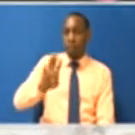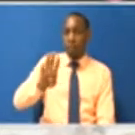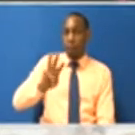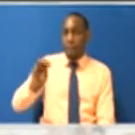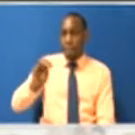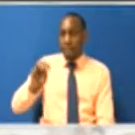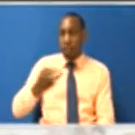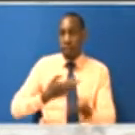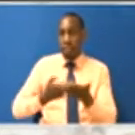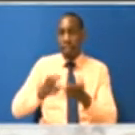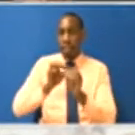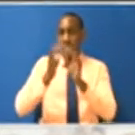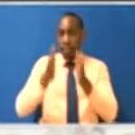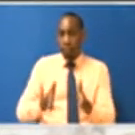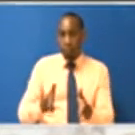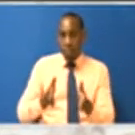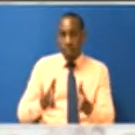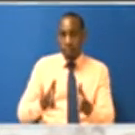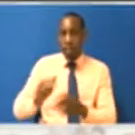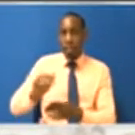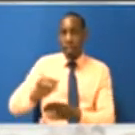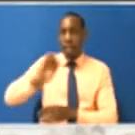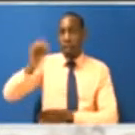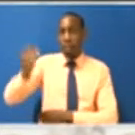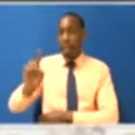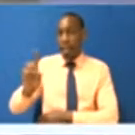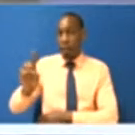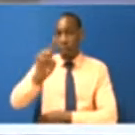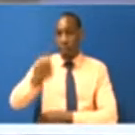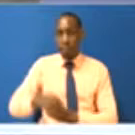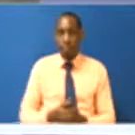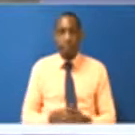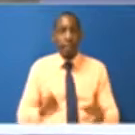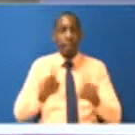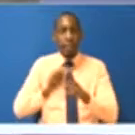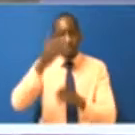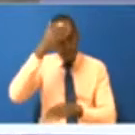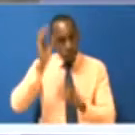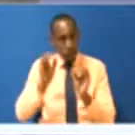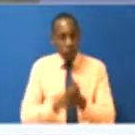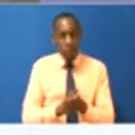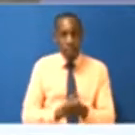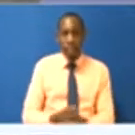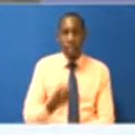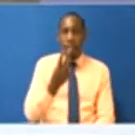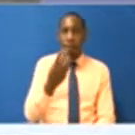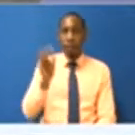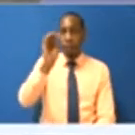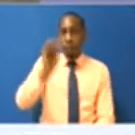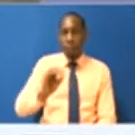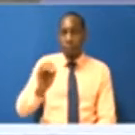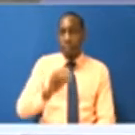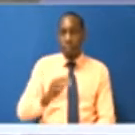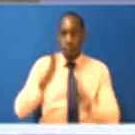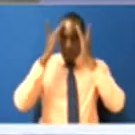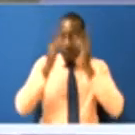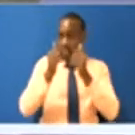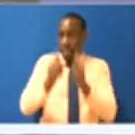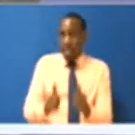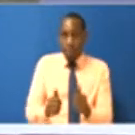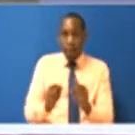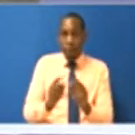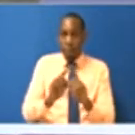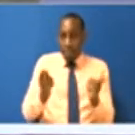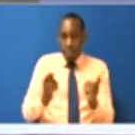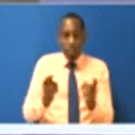million registered voters in this great county of nairobi not forgetting that at least 24 percent of them are undecided and i don't know